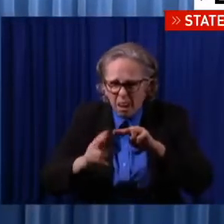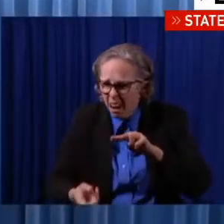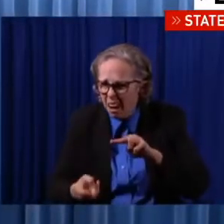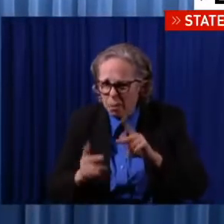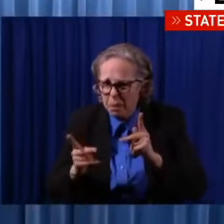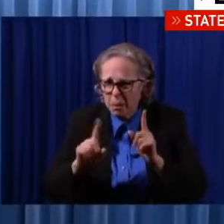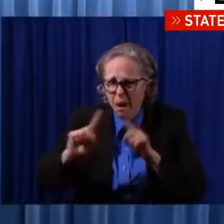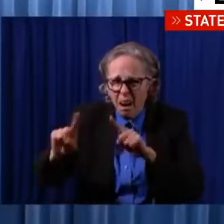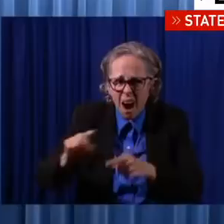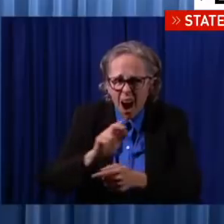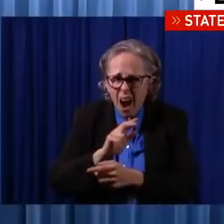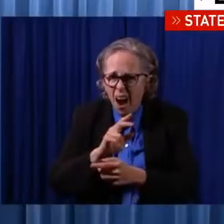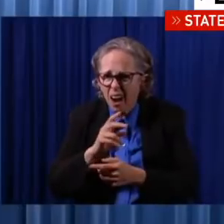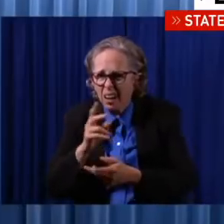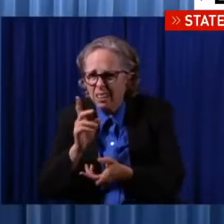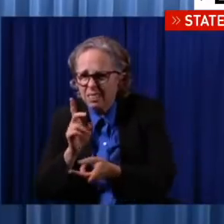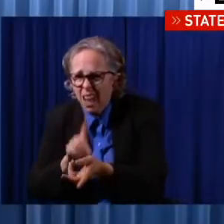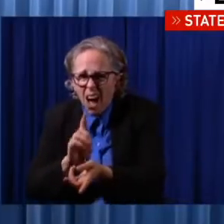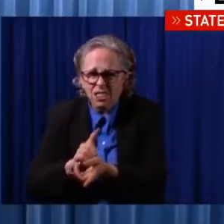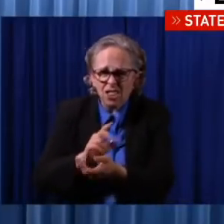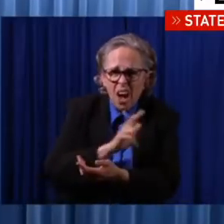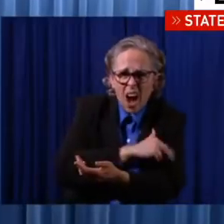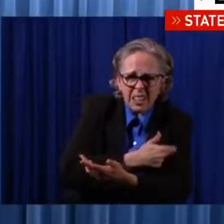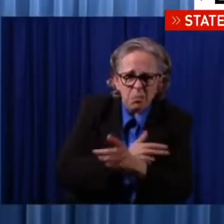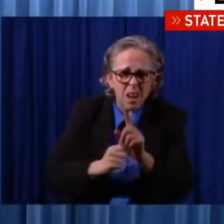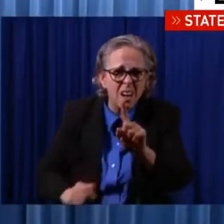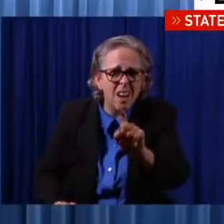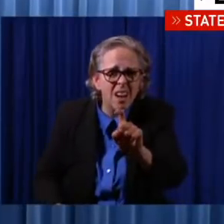decrease in people seeking,